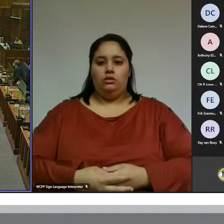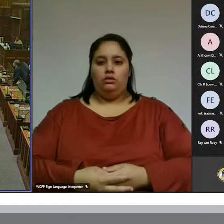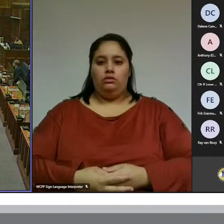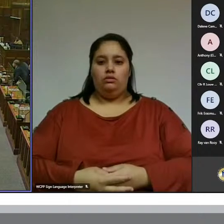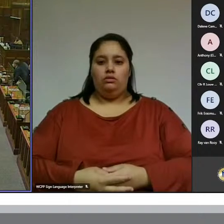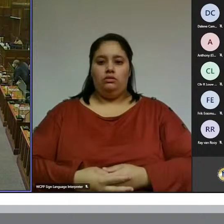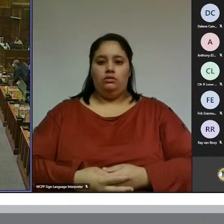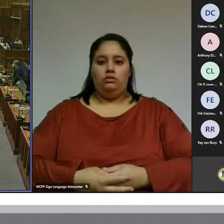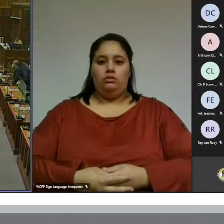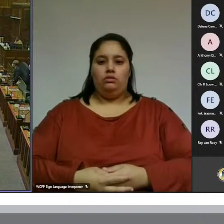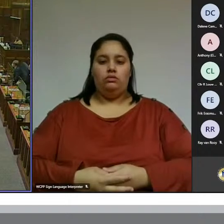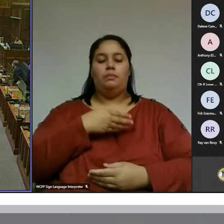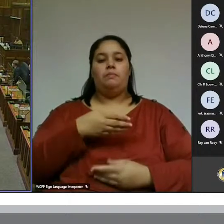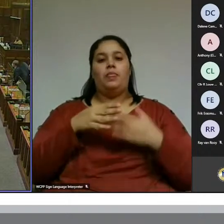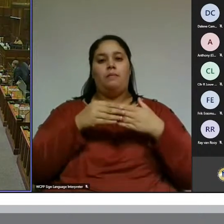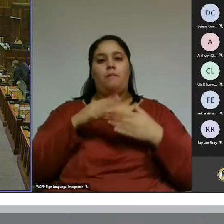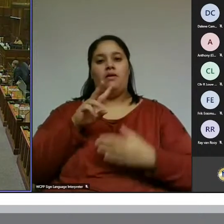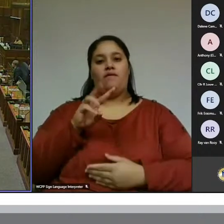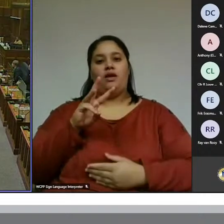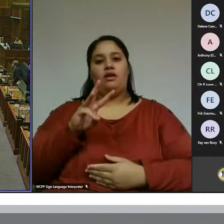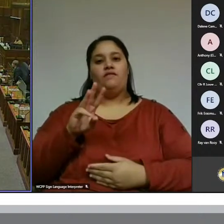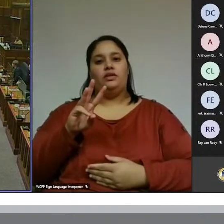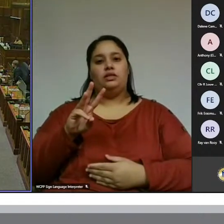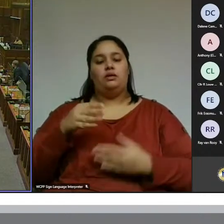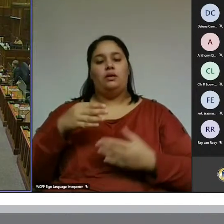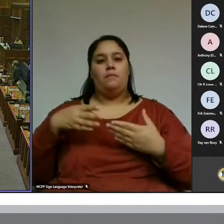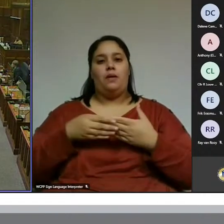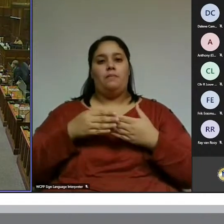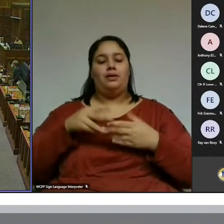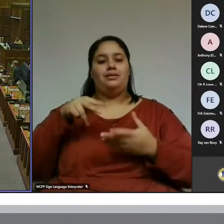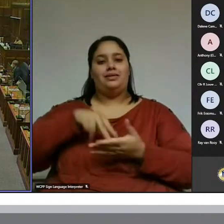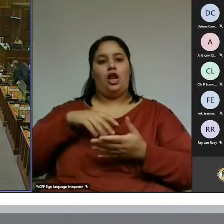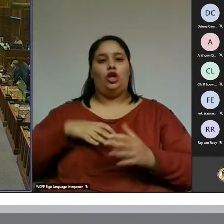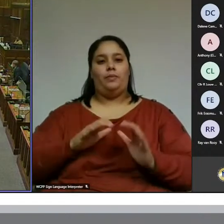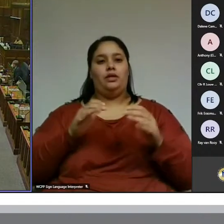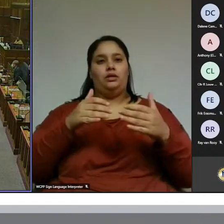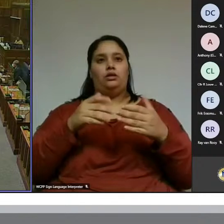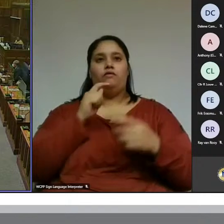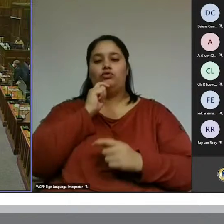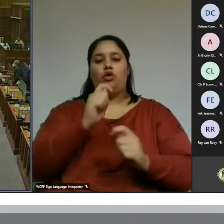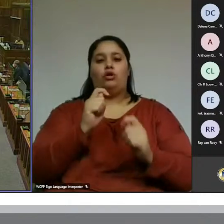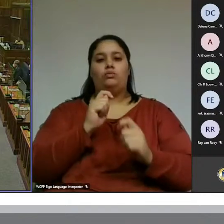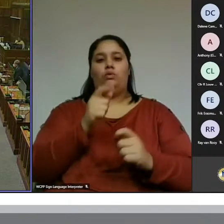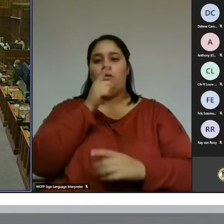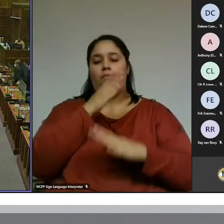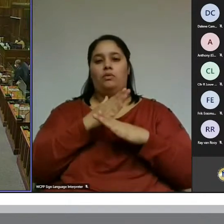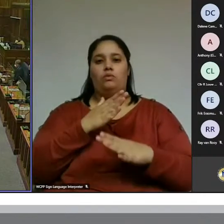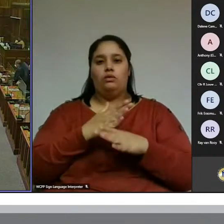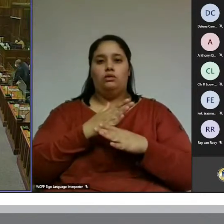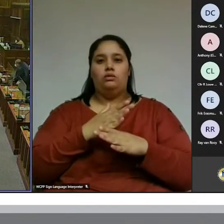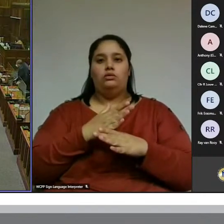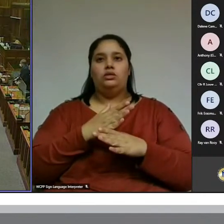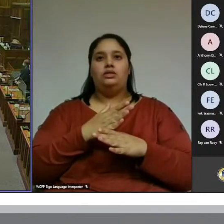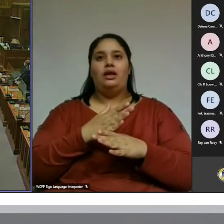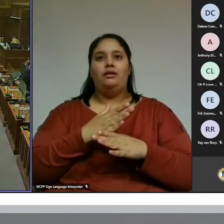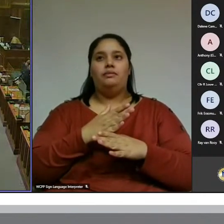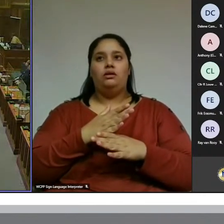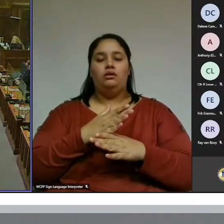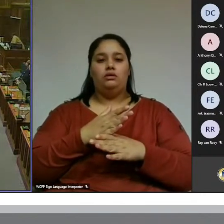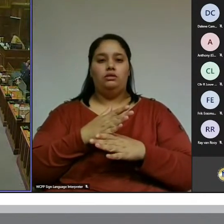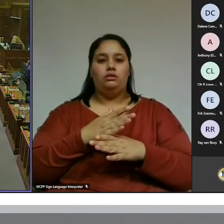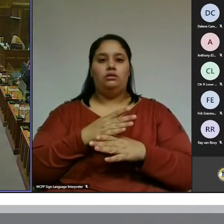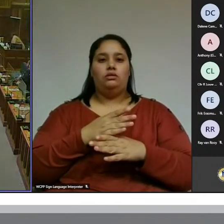Andrikus van der Westhuizen, member of the Standing Committee on Transport and Public Works. Welcome, Andrikus van der Westhuizen,